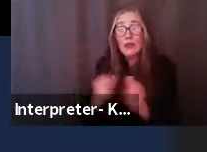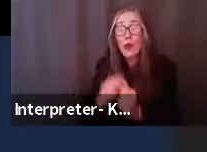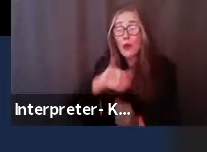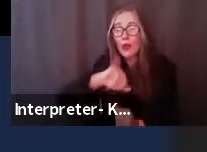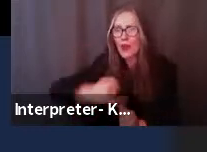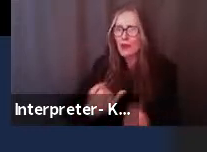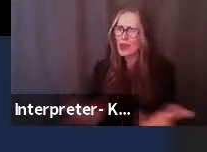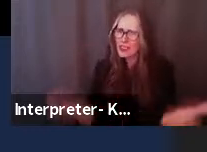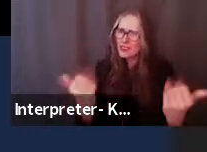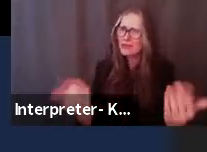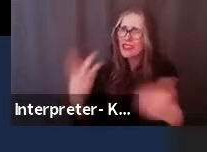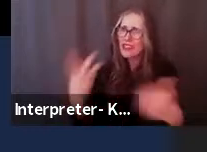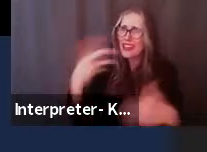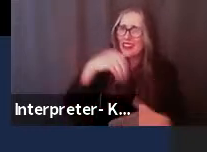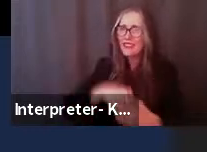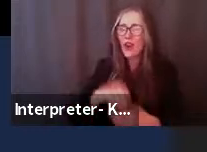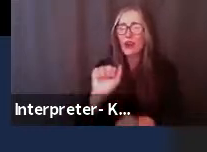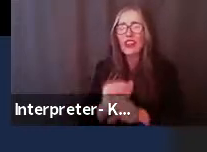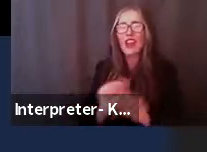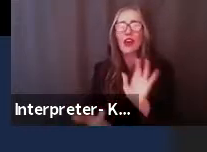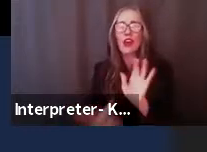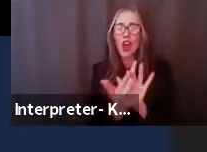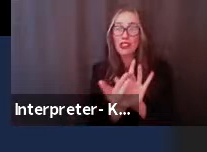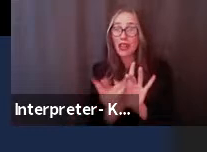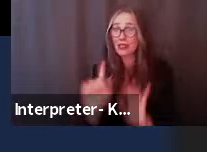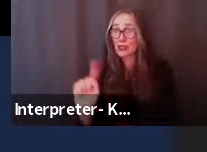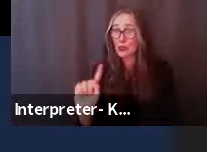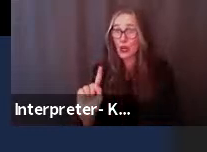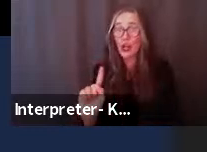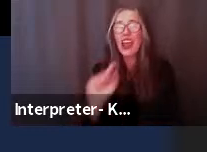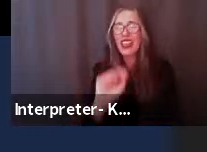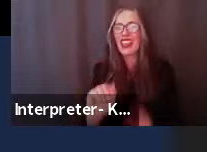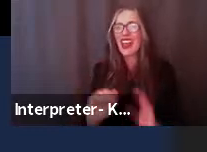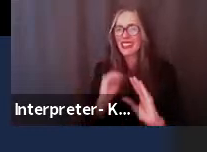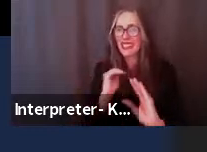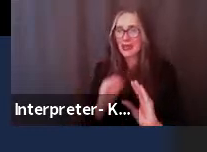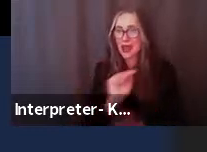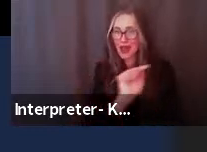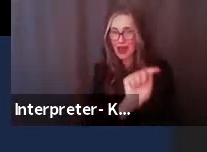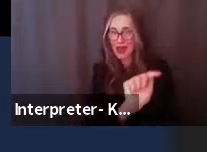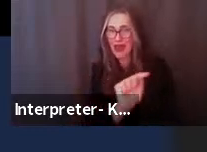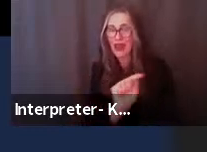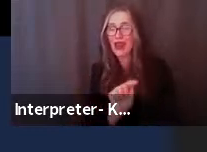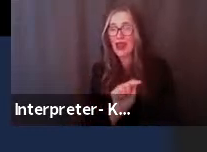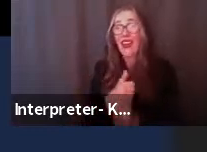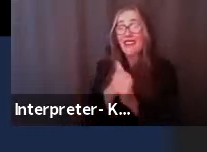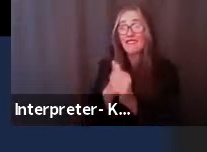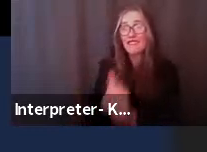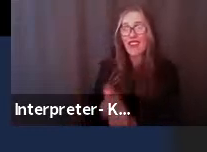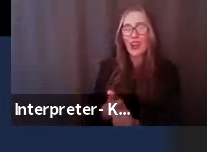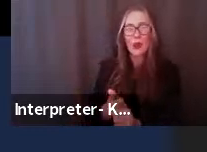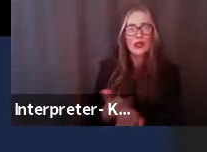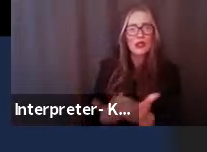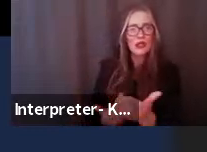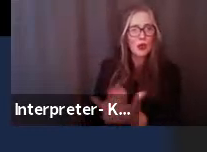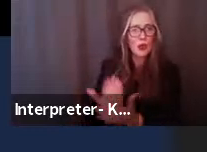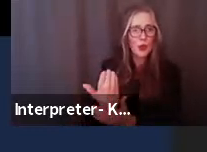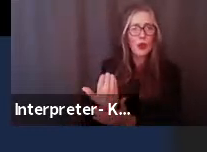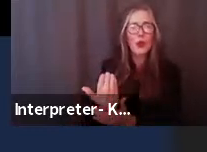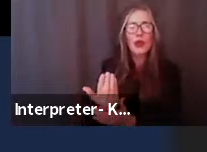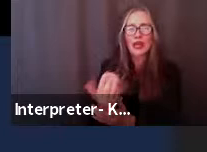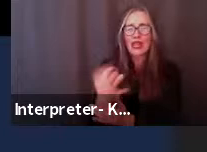with our work uh you can reach us at the email that's listed here and also follow us on our social media